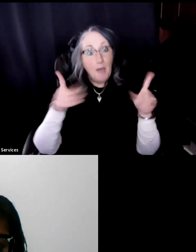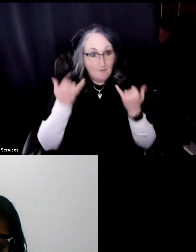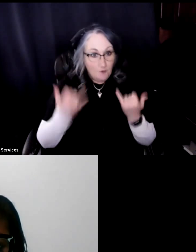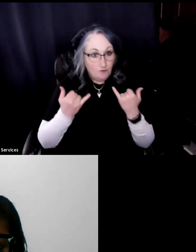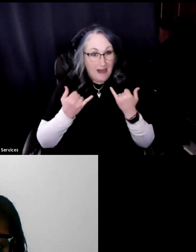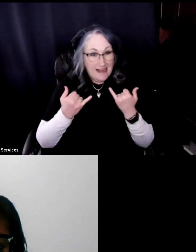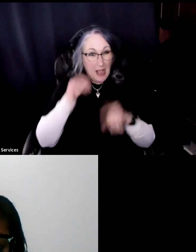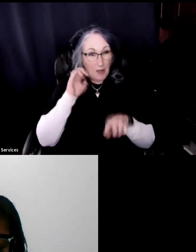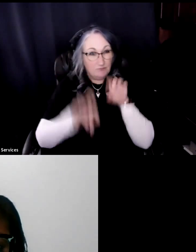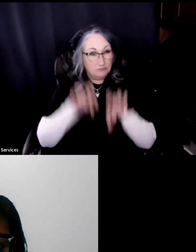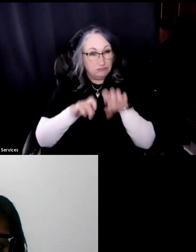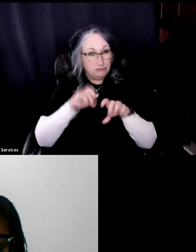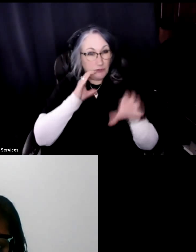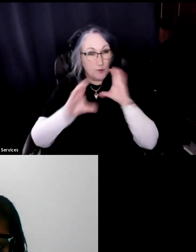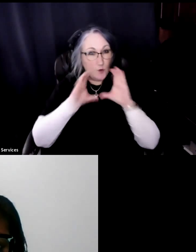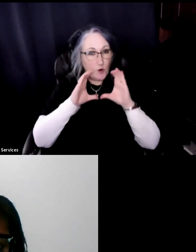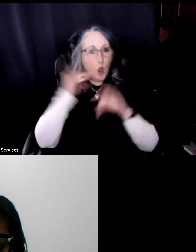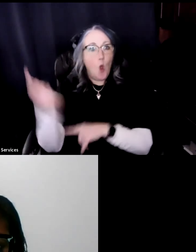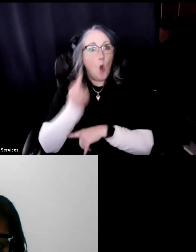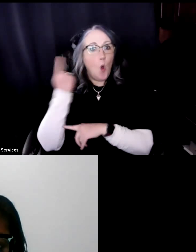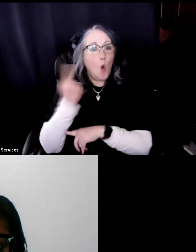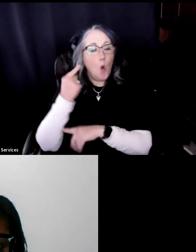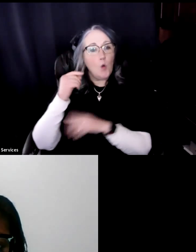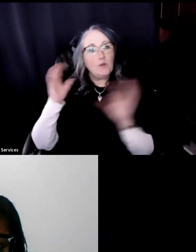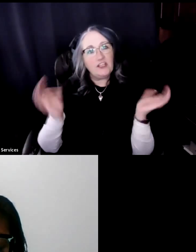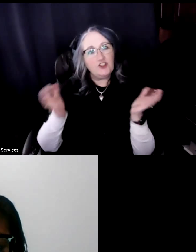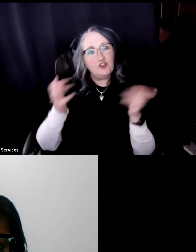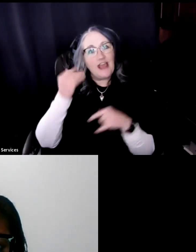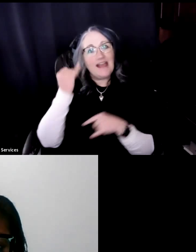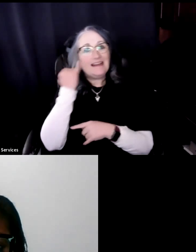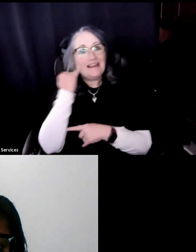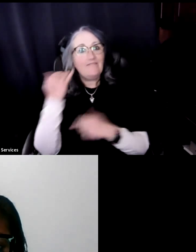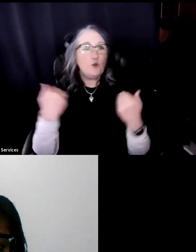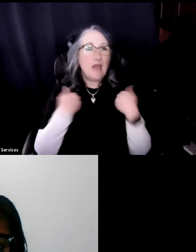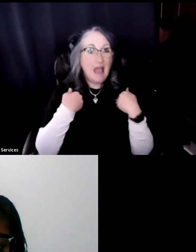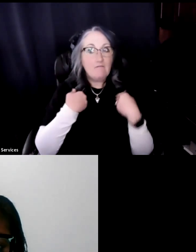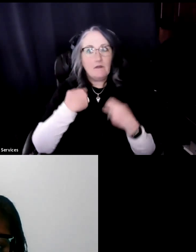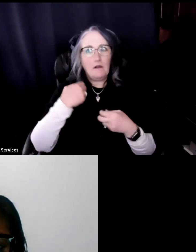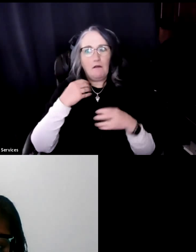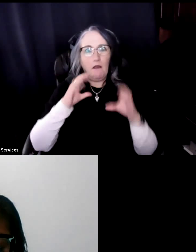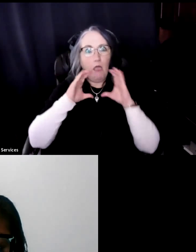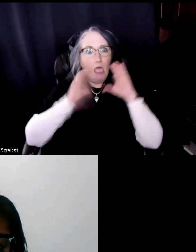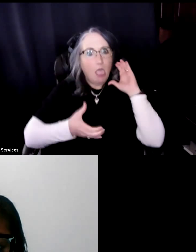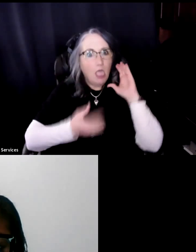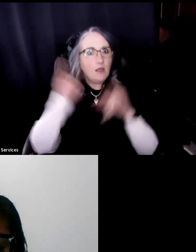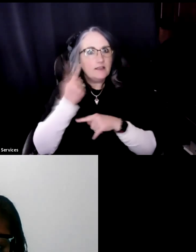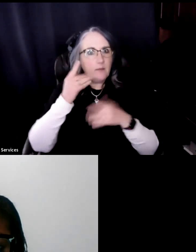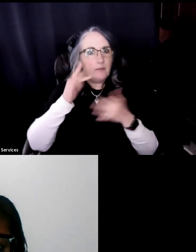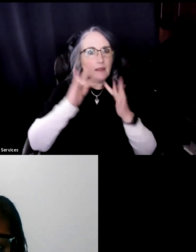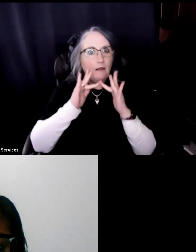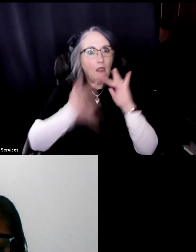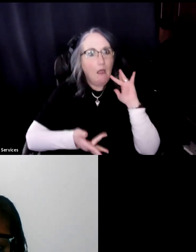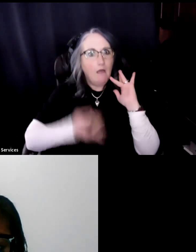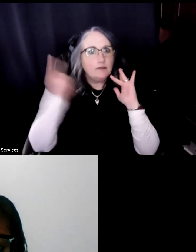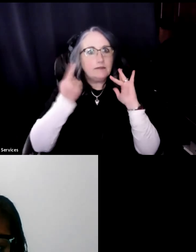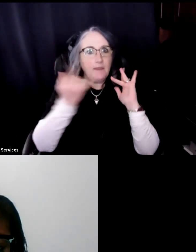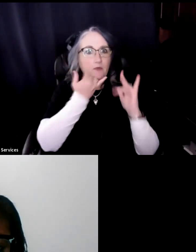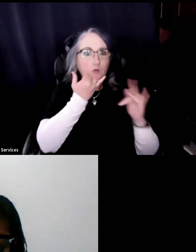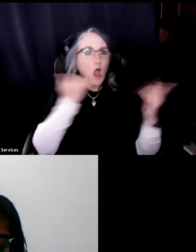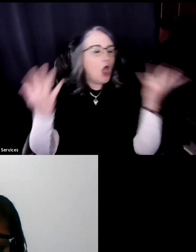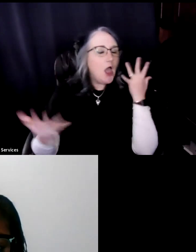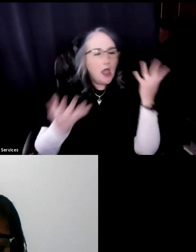communication, please only use the chat if you're having an issue with communication or anything along those lines, or to share resources.